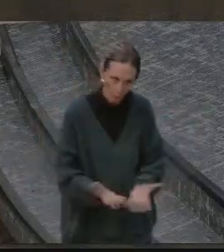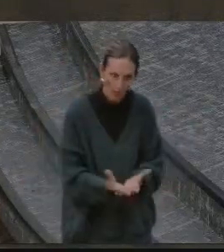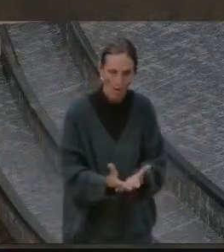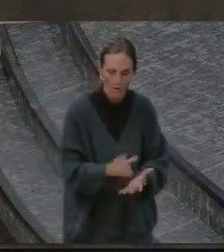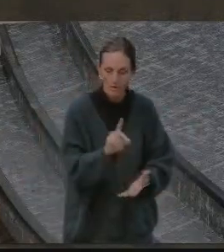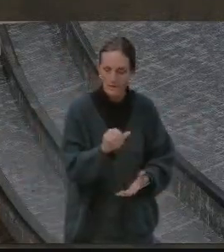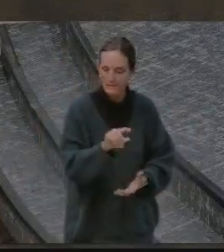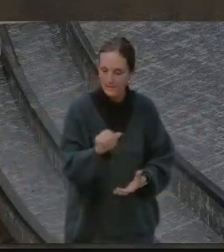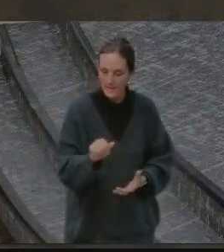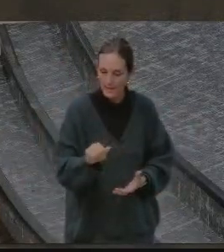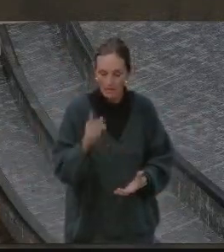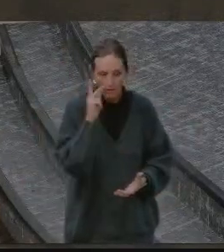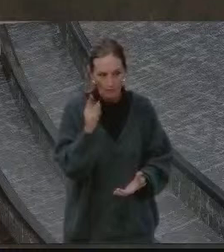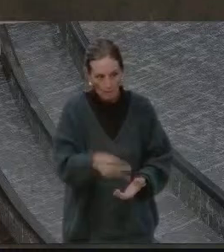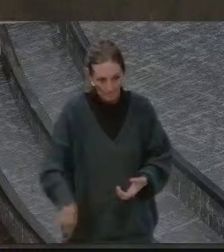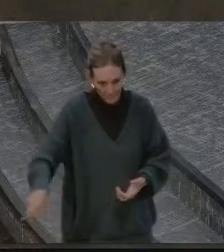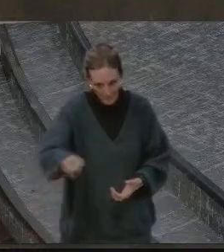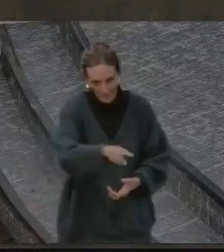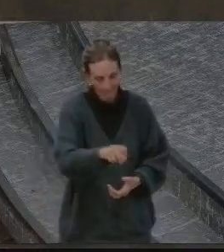be able to look at,